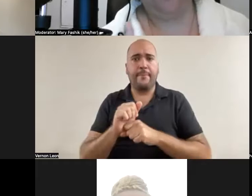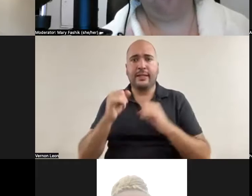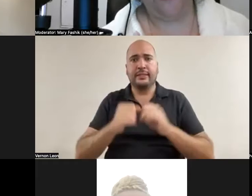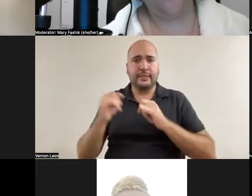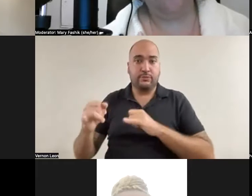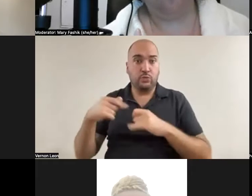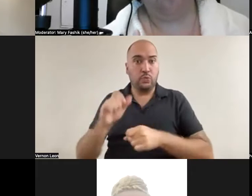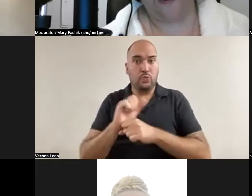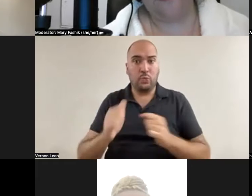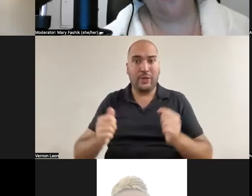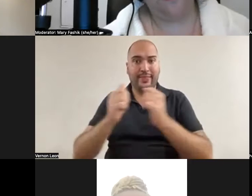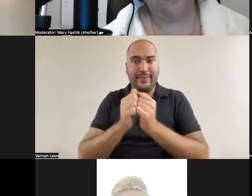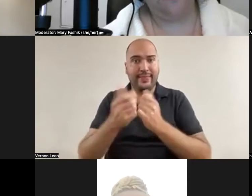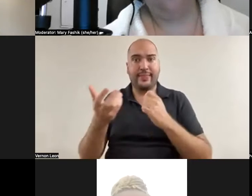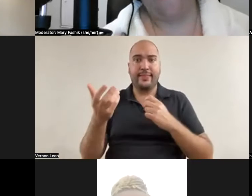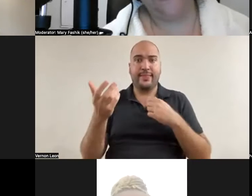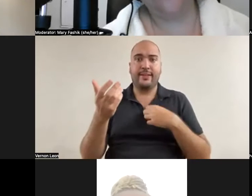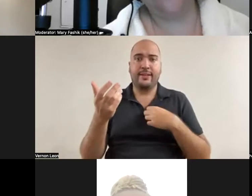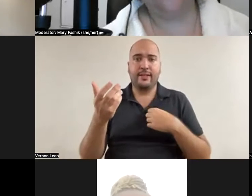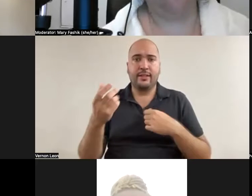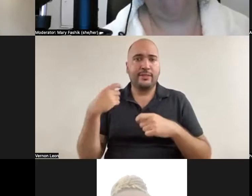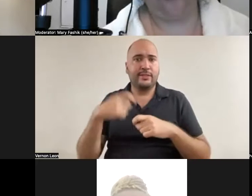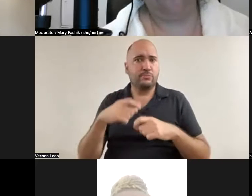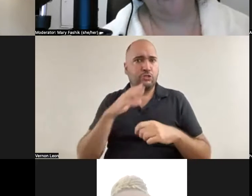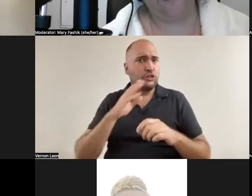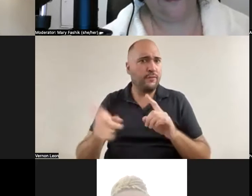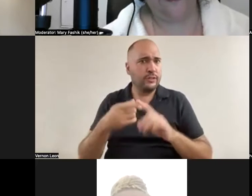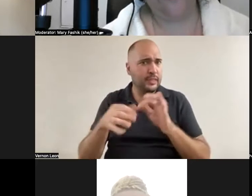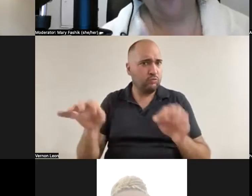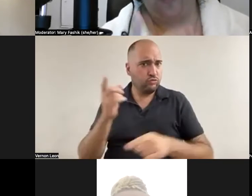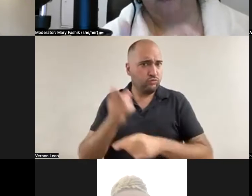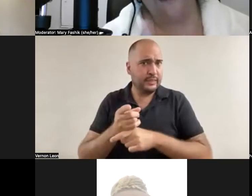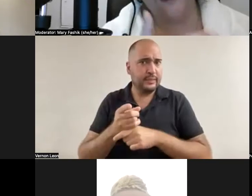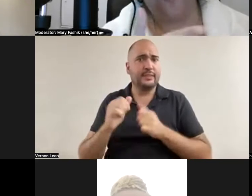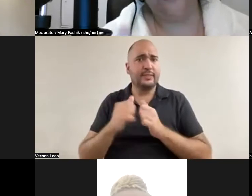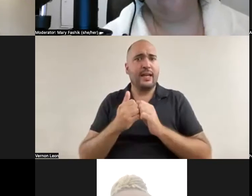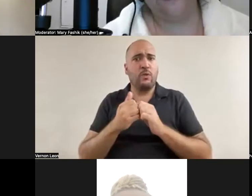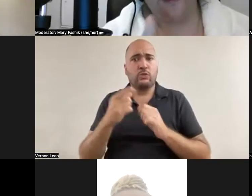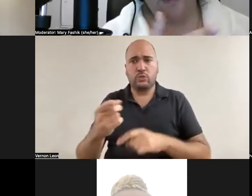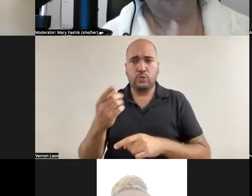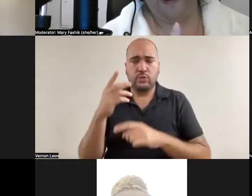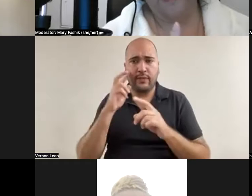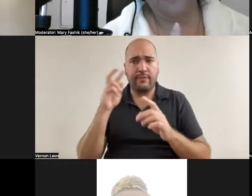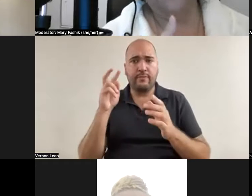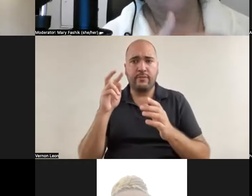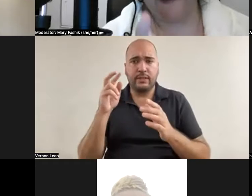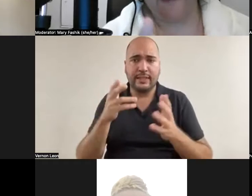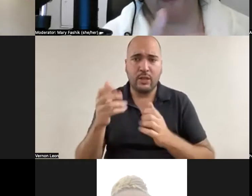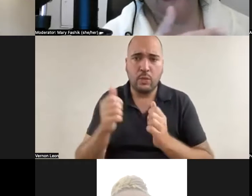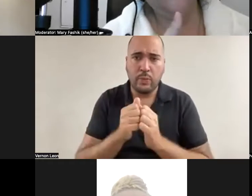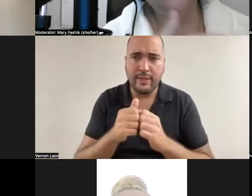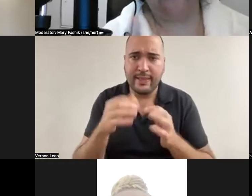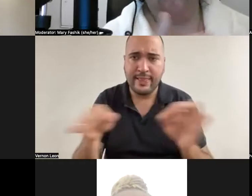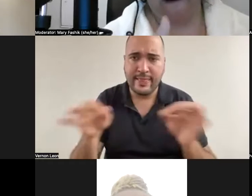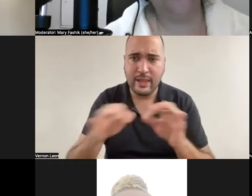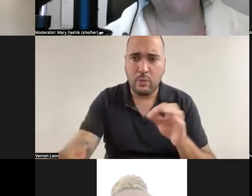individuals that you're working with, Spanish is their first language. So how are you dealing with the